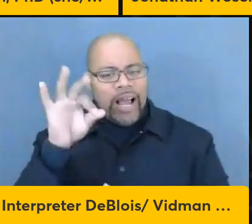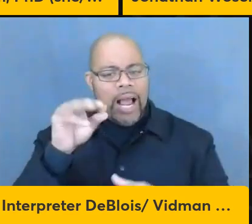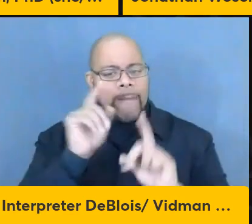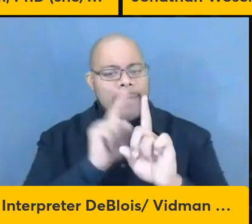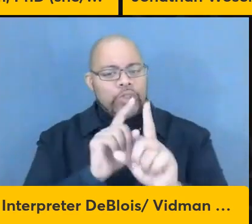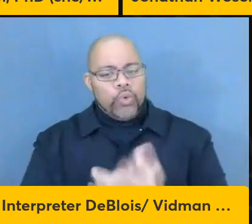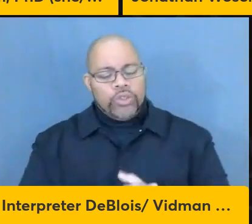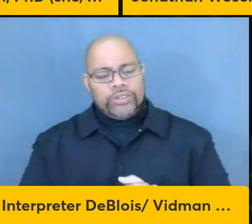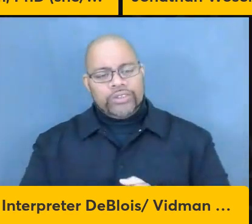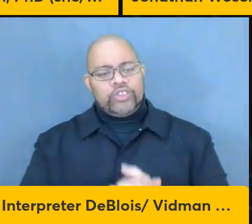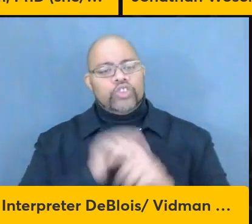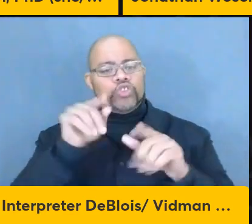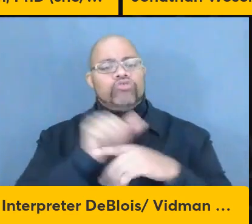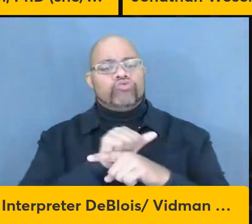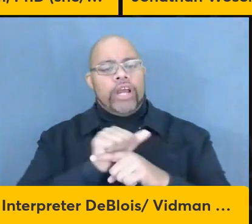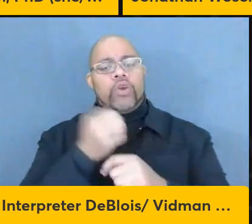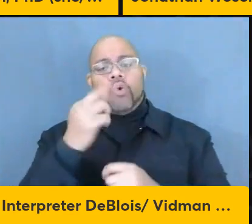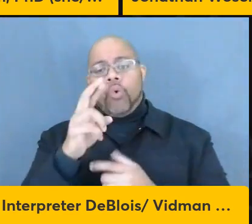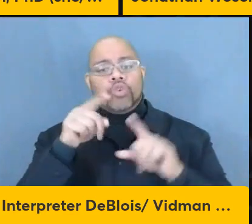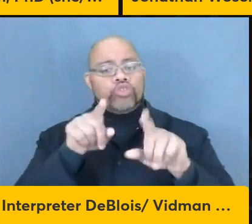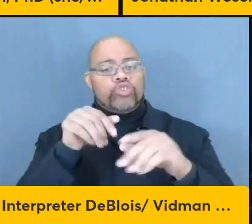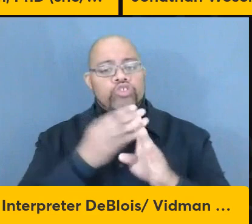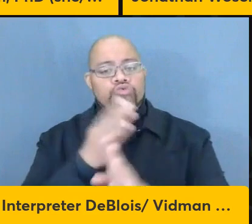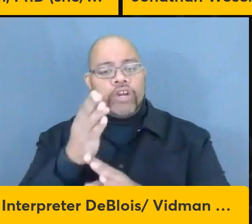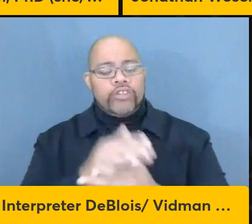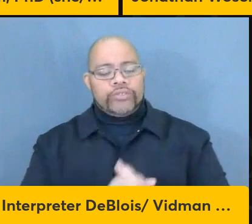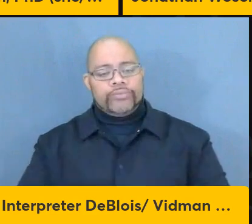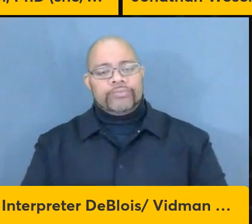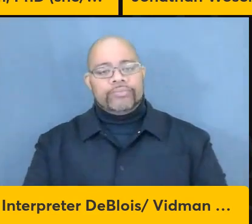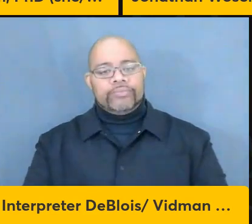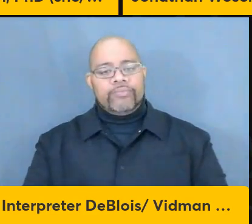mentors during your training or during your careers?